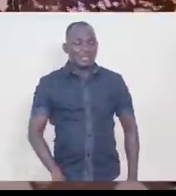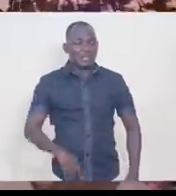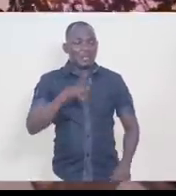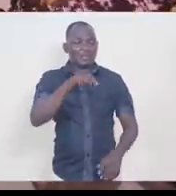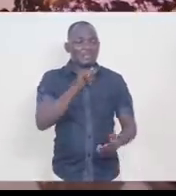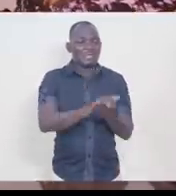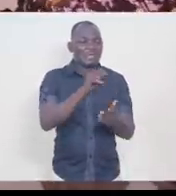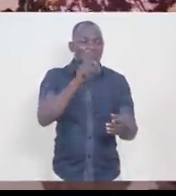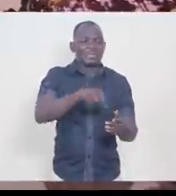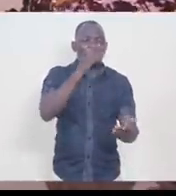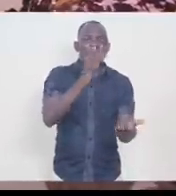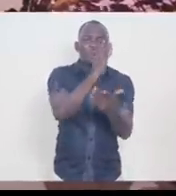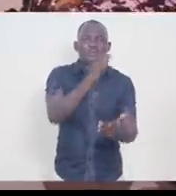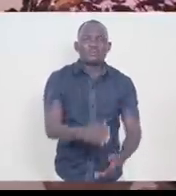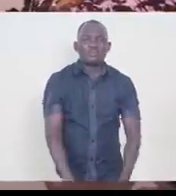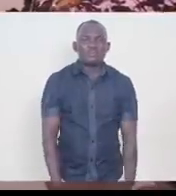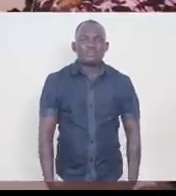stop.